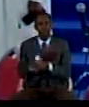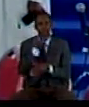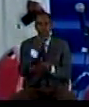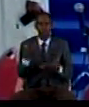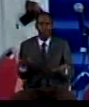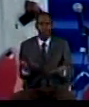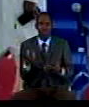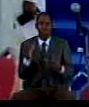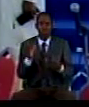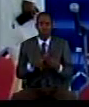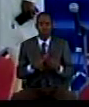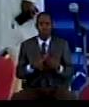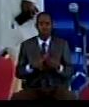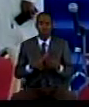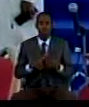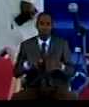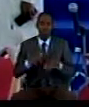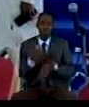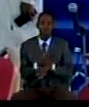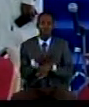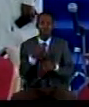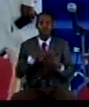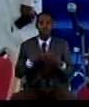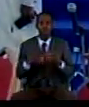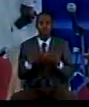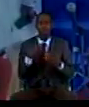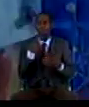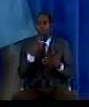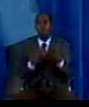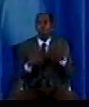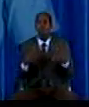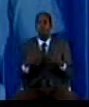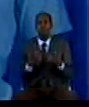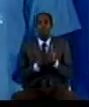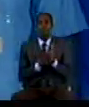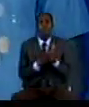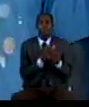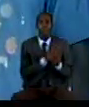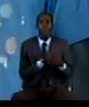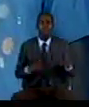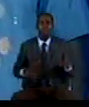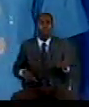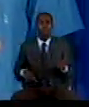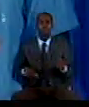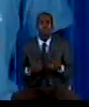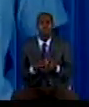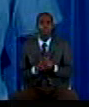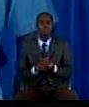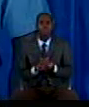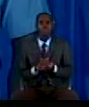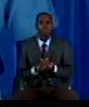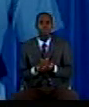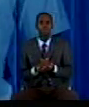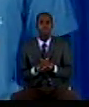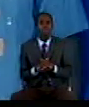to confirm to us. Tell us what happened to Baba. Praise the Lord. Please, I'm sorry I was still without,